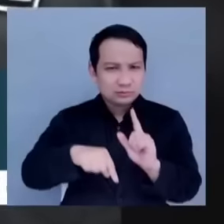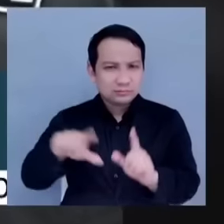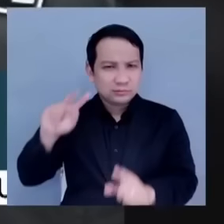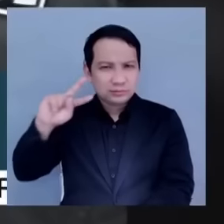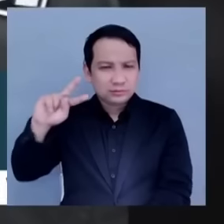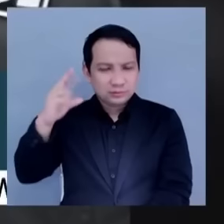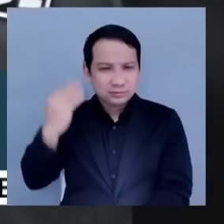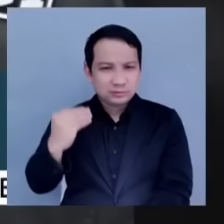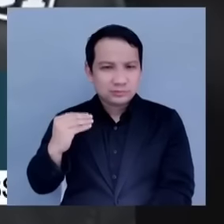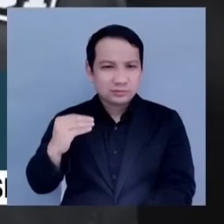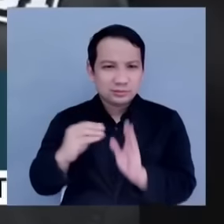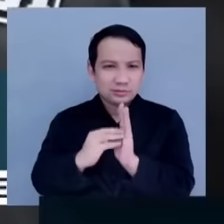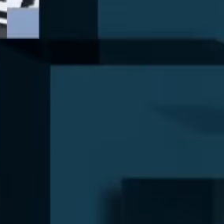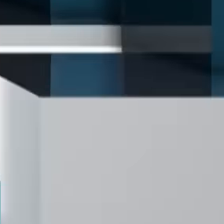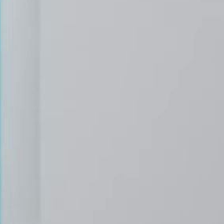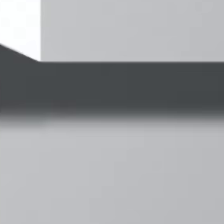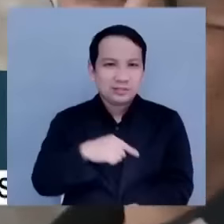of the world.